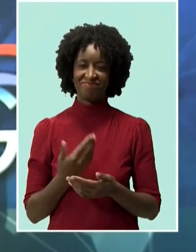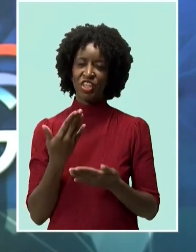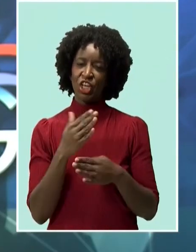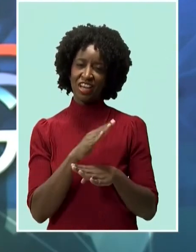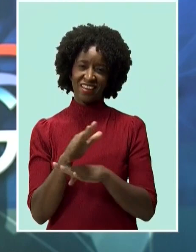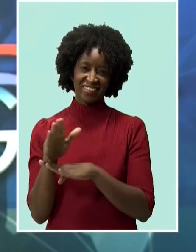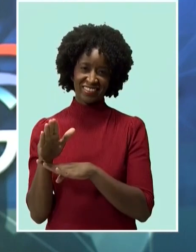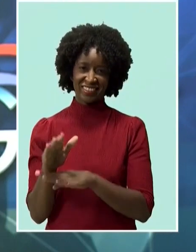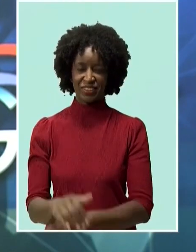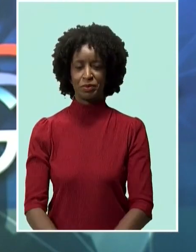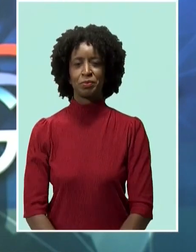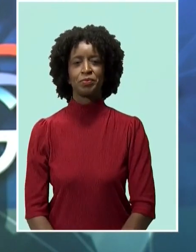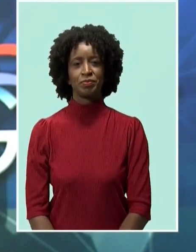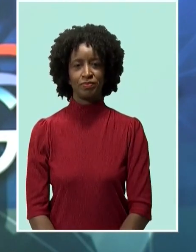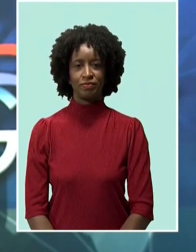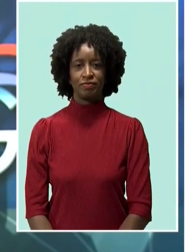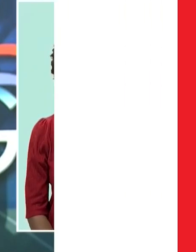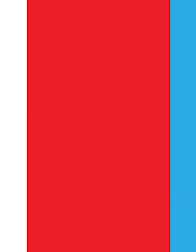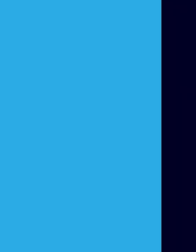night.